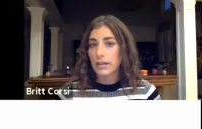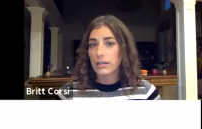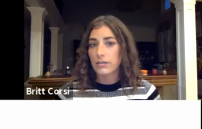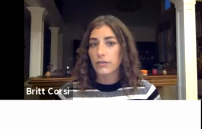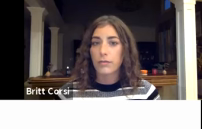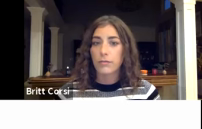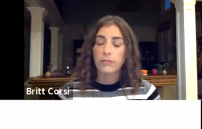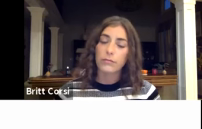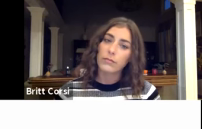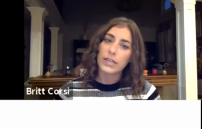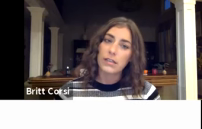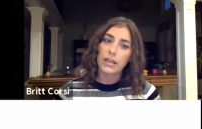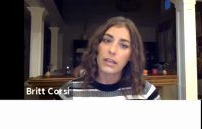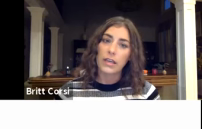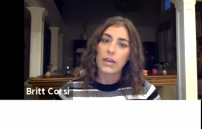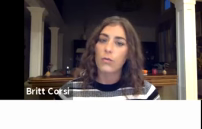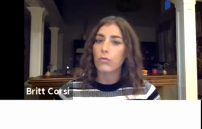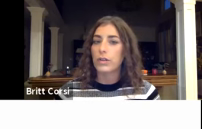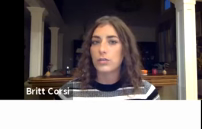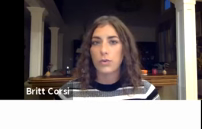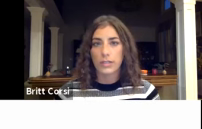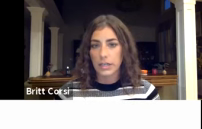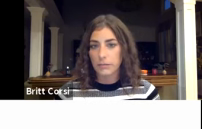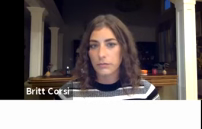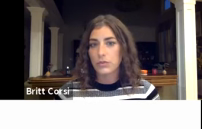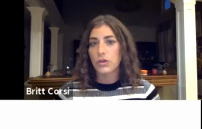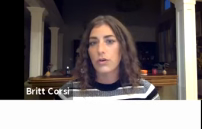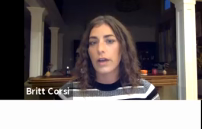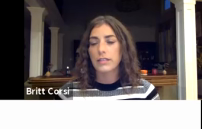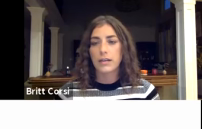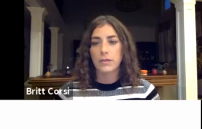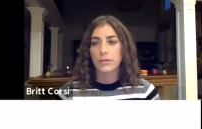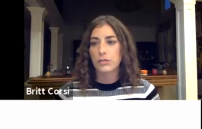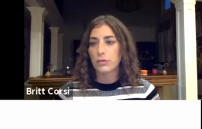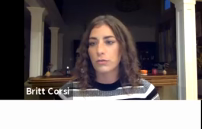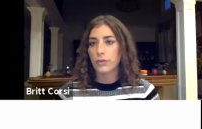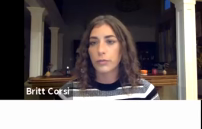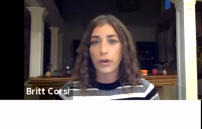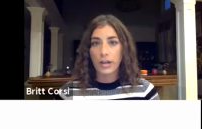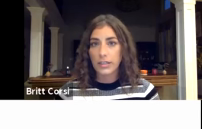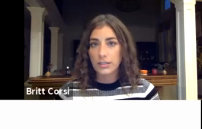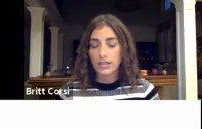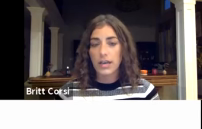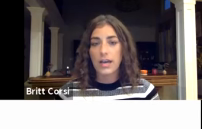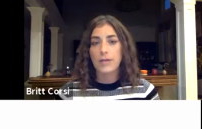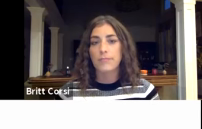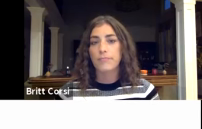climate data from NASA Langley was raw data. So at the time, there was no real